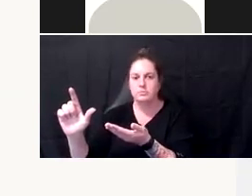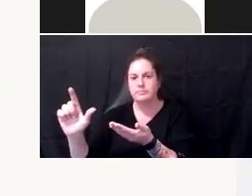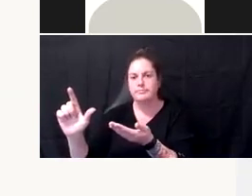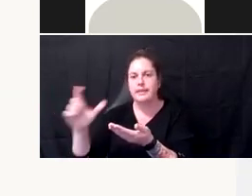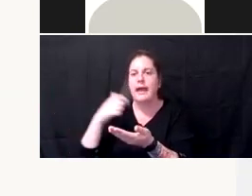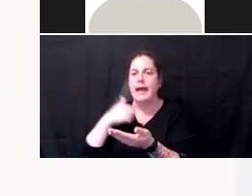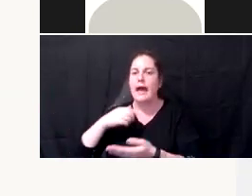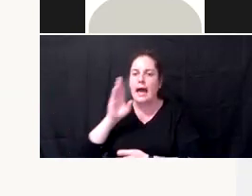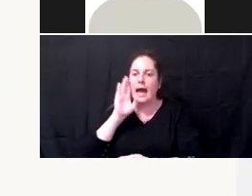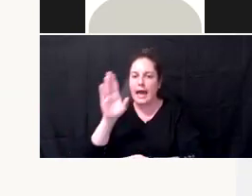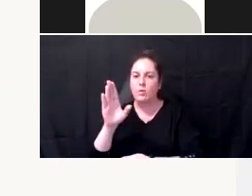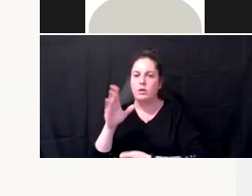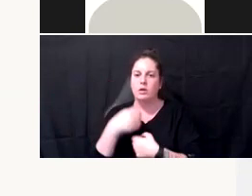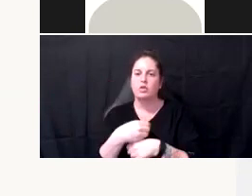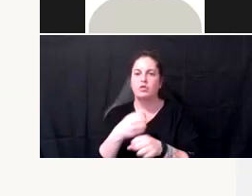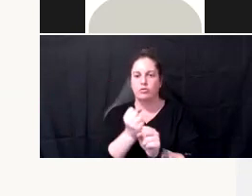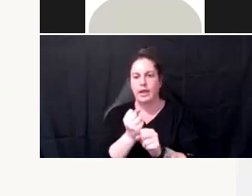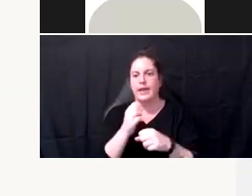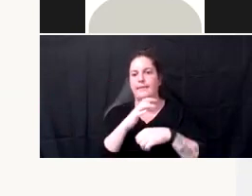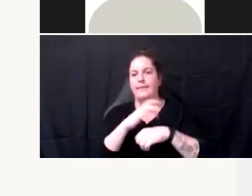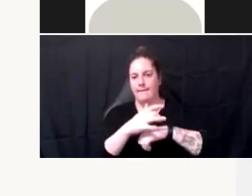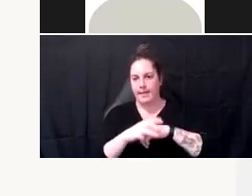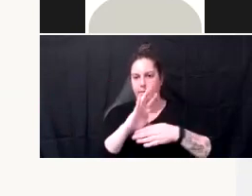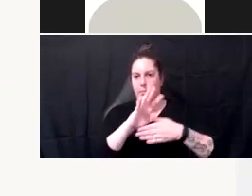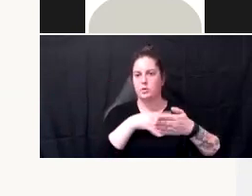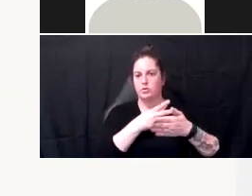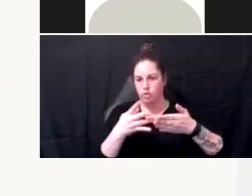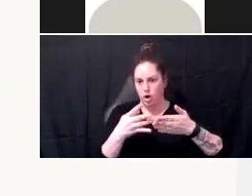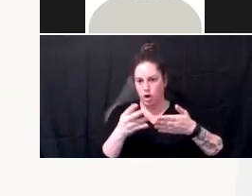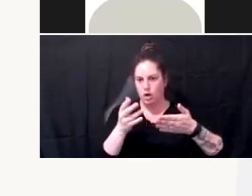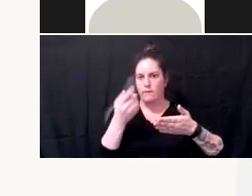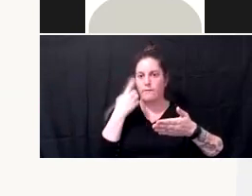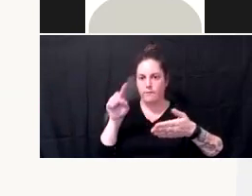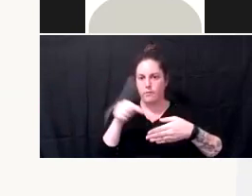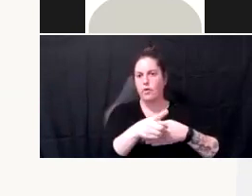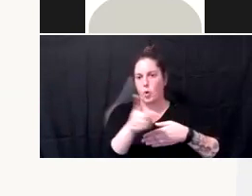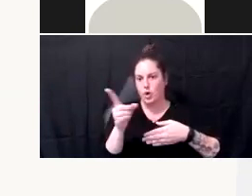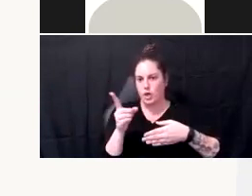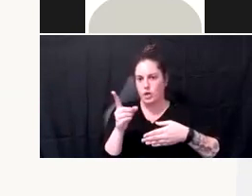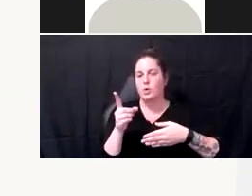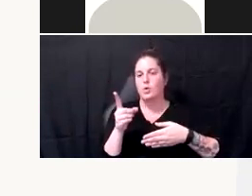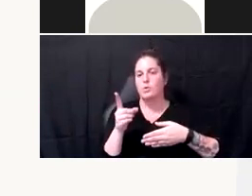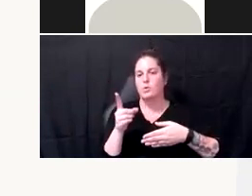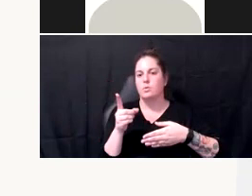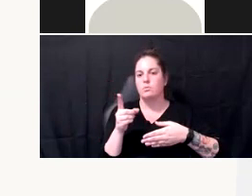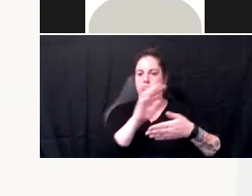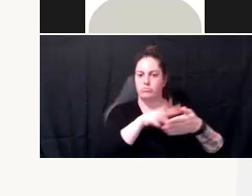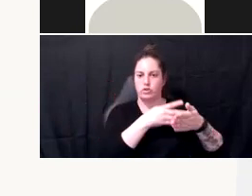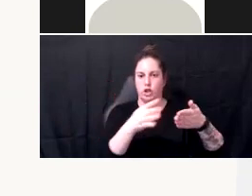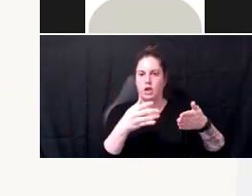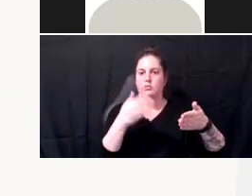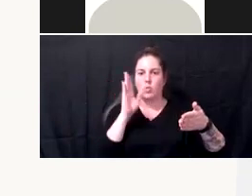I'll make available to you a conversion chart with the things that you need, okay?